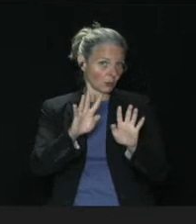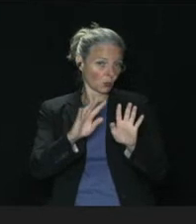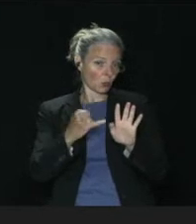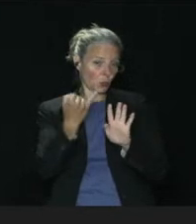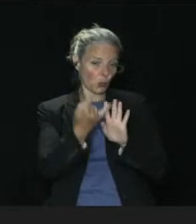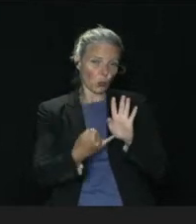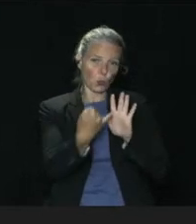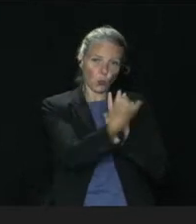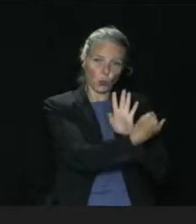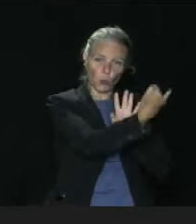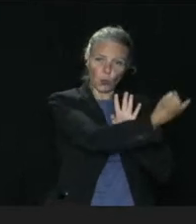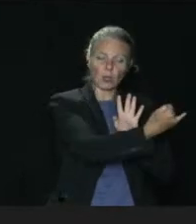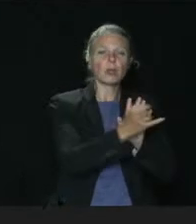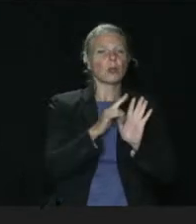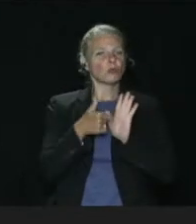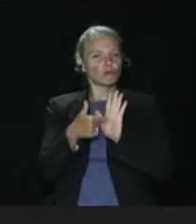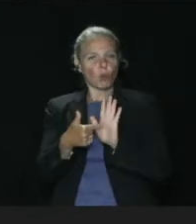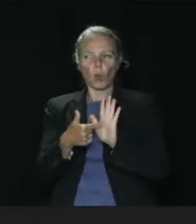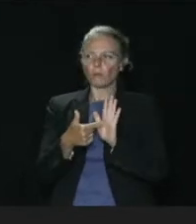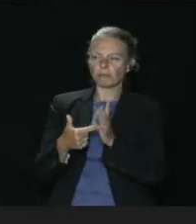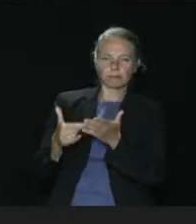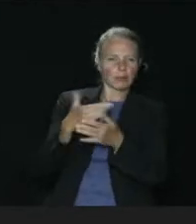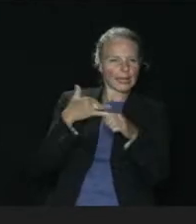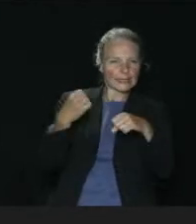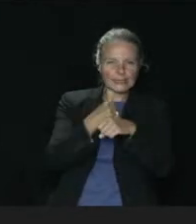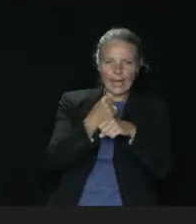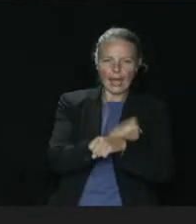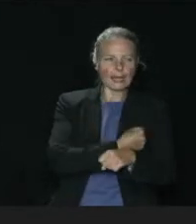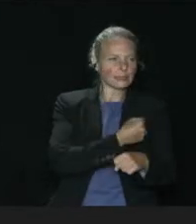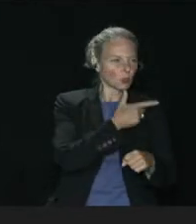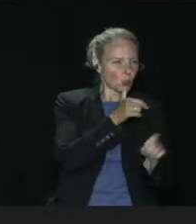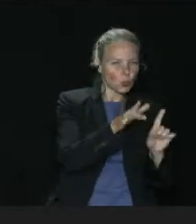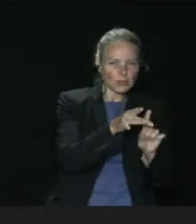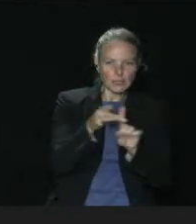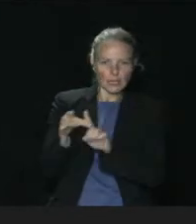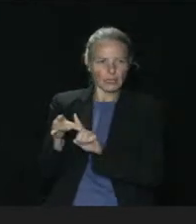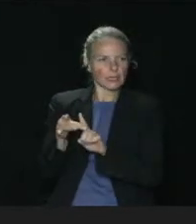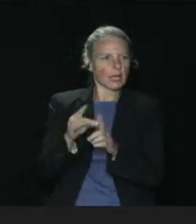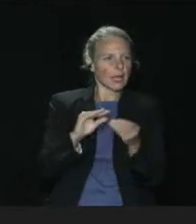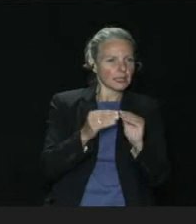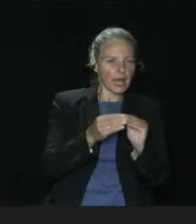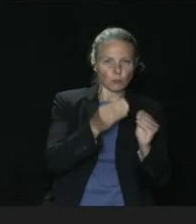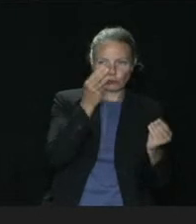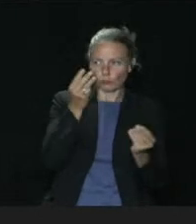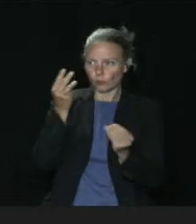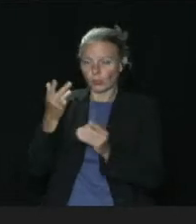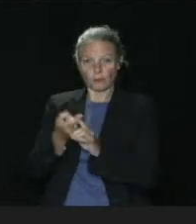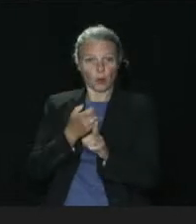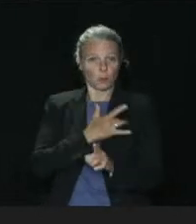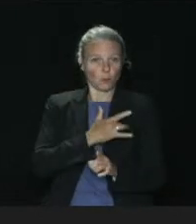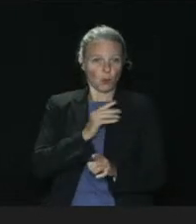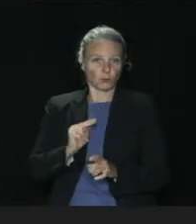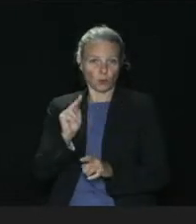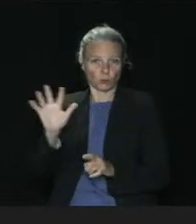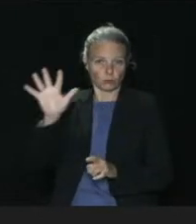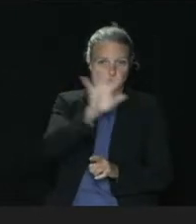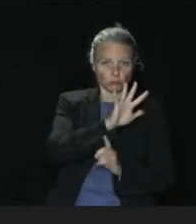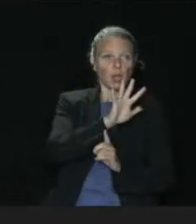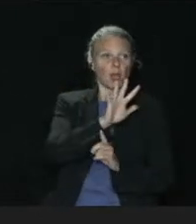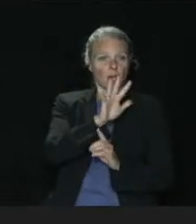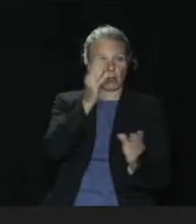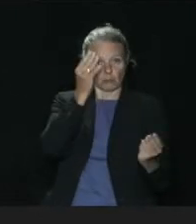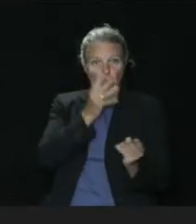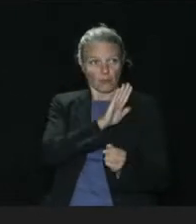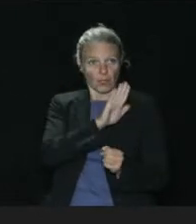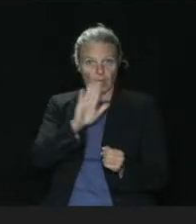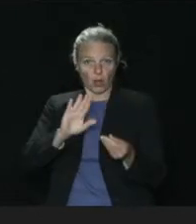with the evidence and data and number of cases reported by provinces and territories, I think the trends are very encouraging.